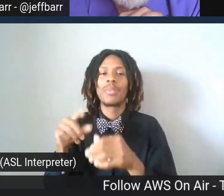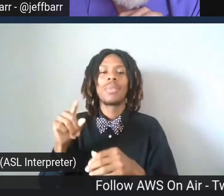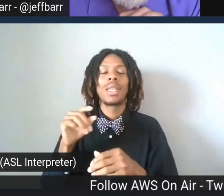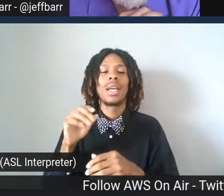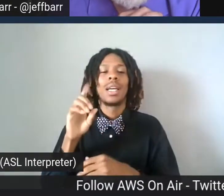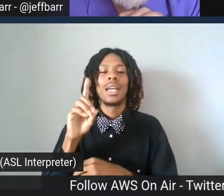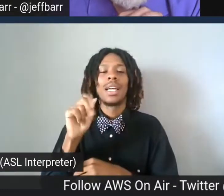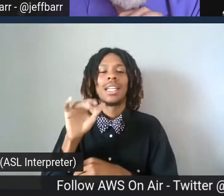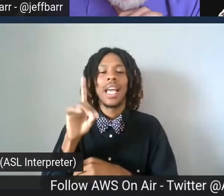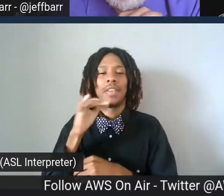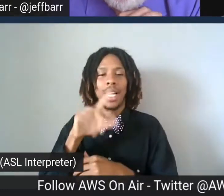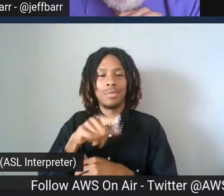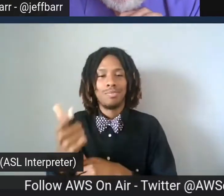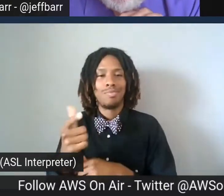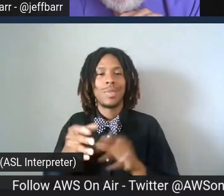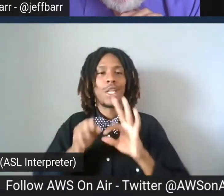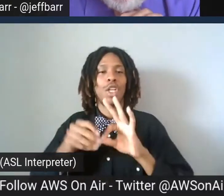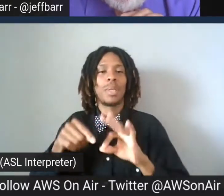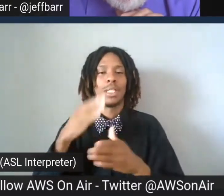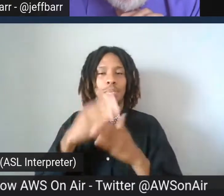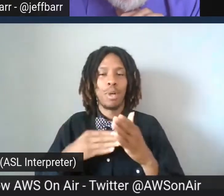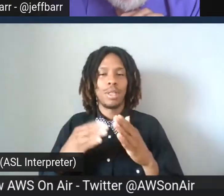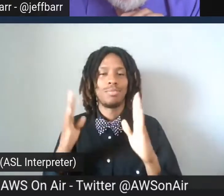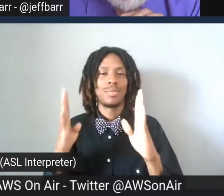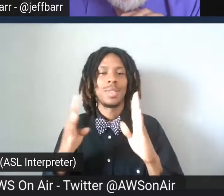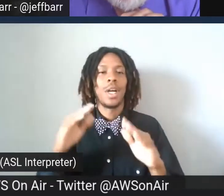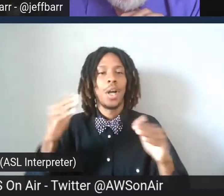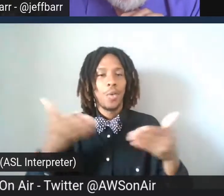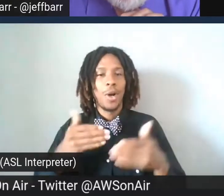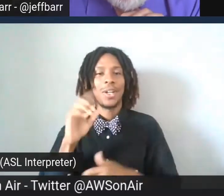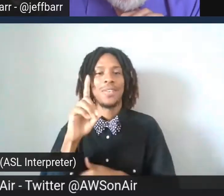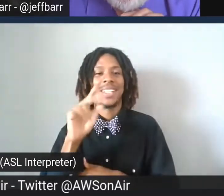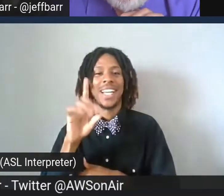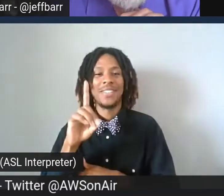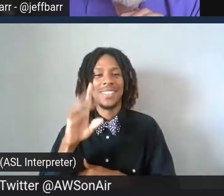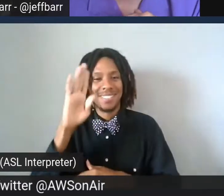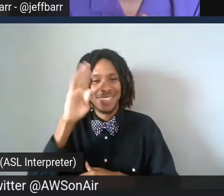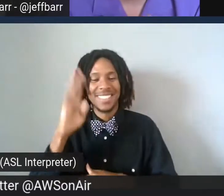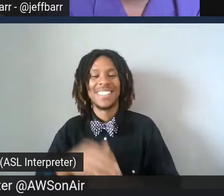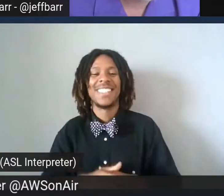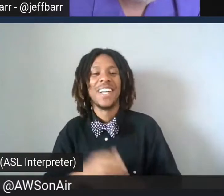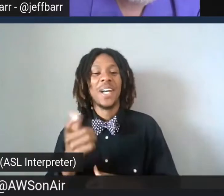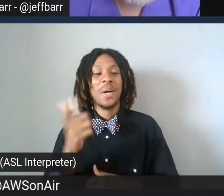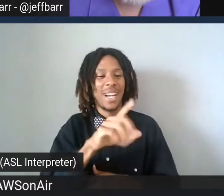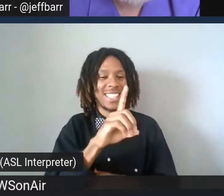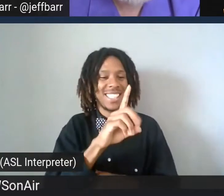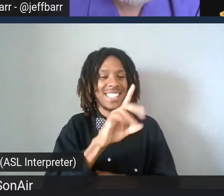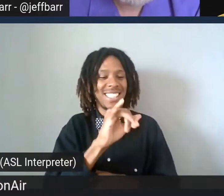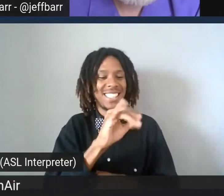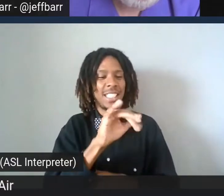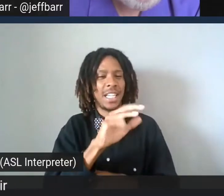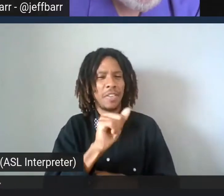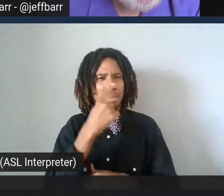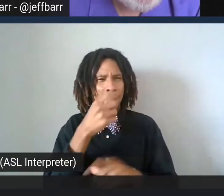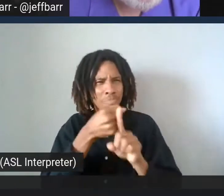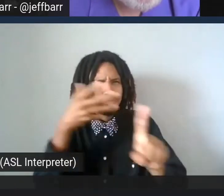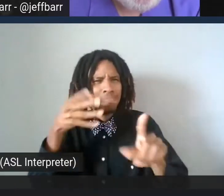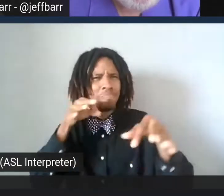for ASL interpretation for this part of the segment. Welcome to the show, David. All right, Divya, back to you. So yeah, can you break that down a